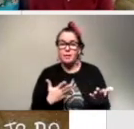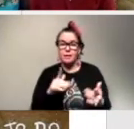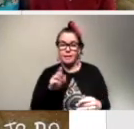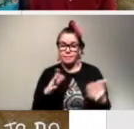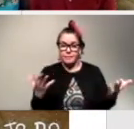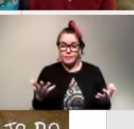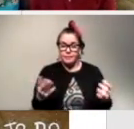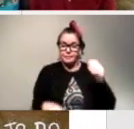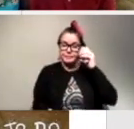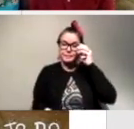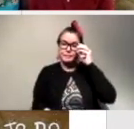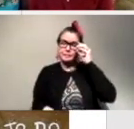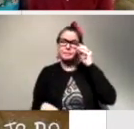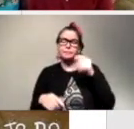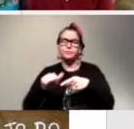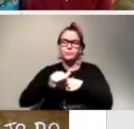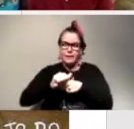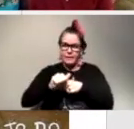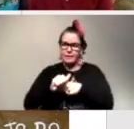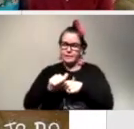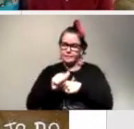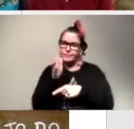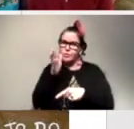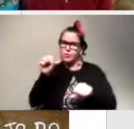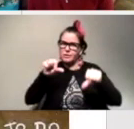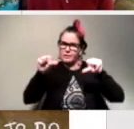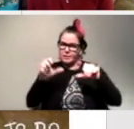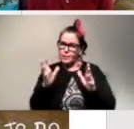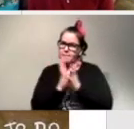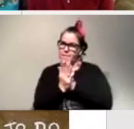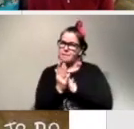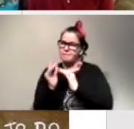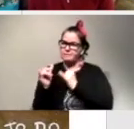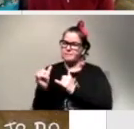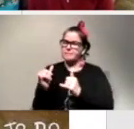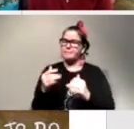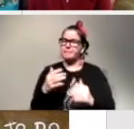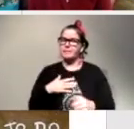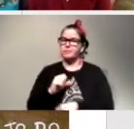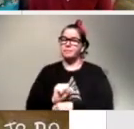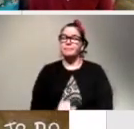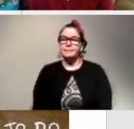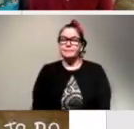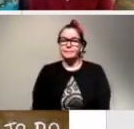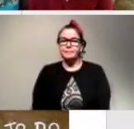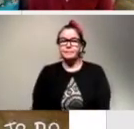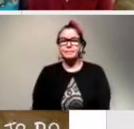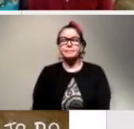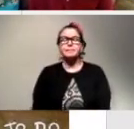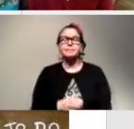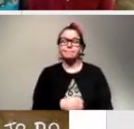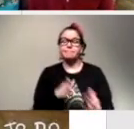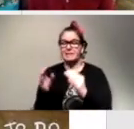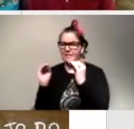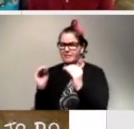laboratory is to train future scientists who want to do what I do. As far as teaching,